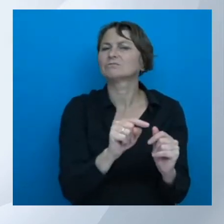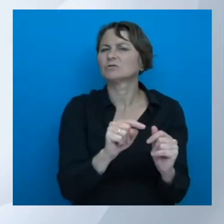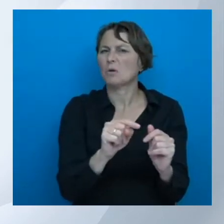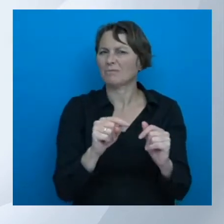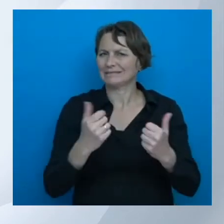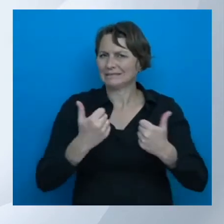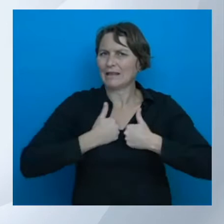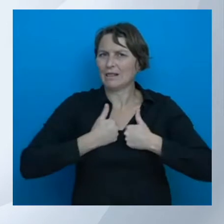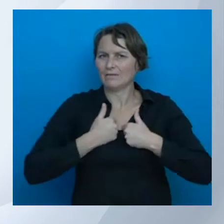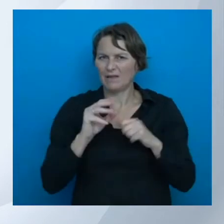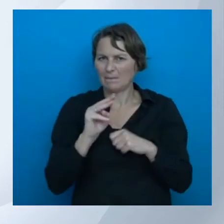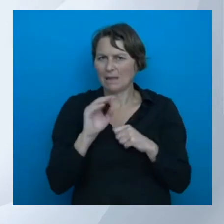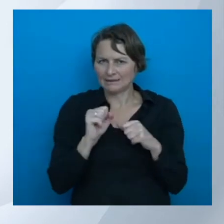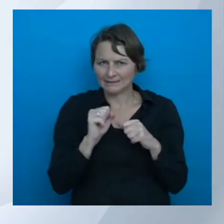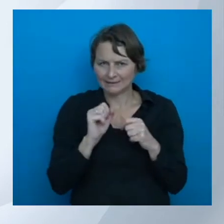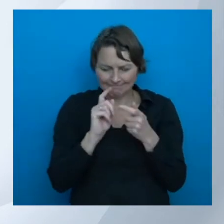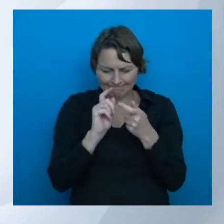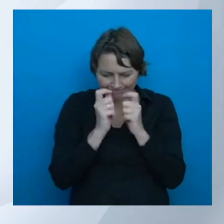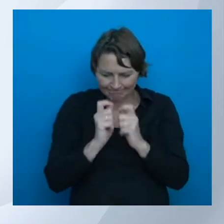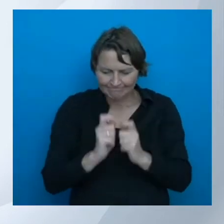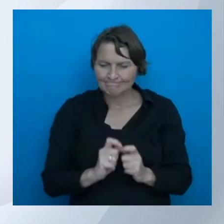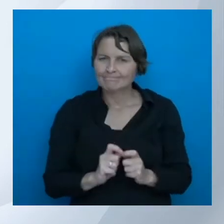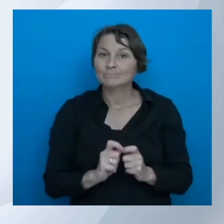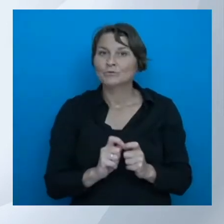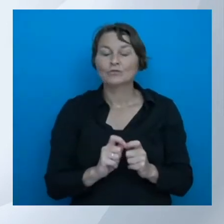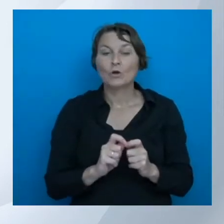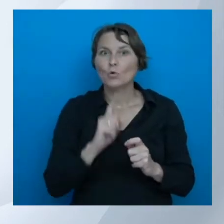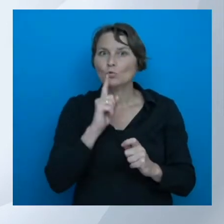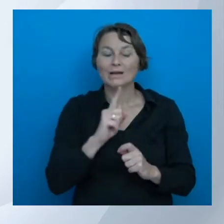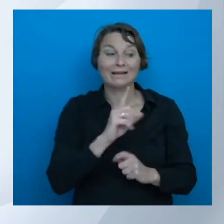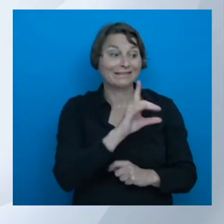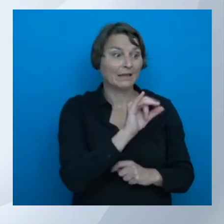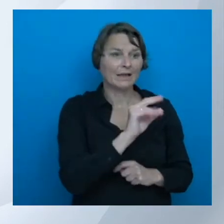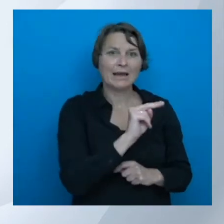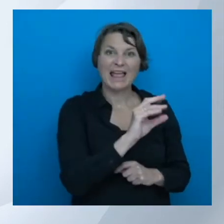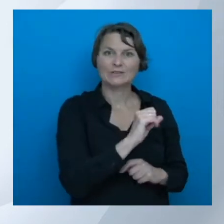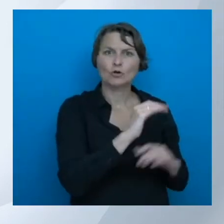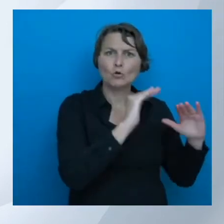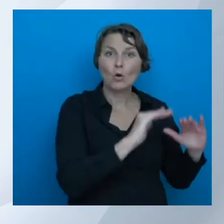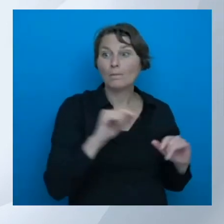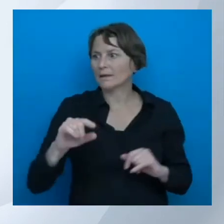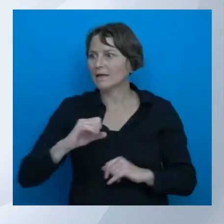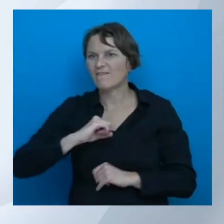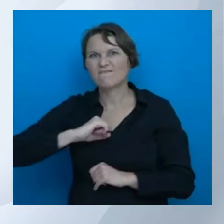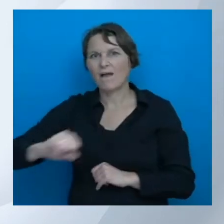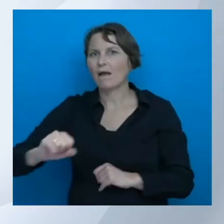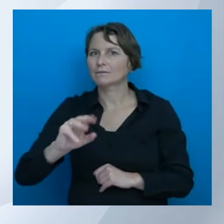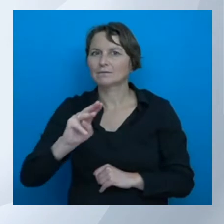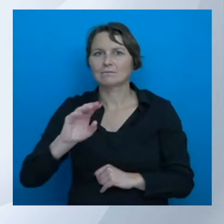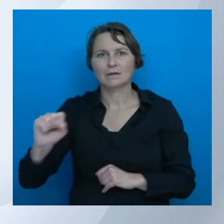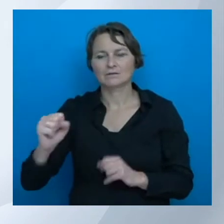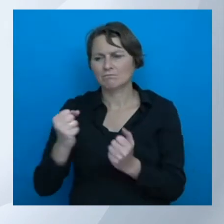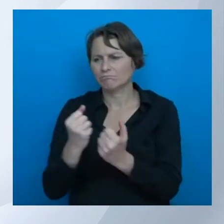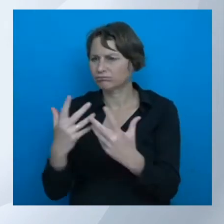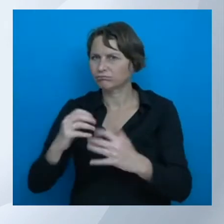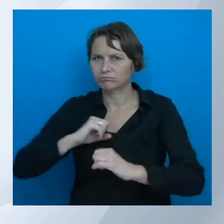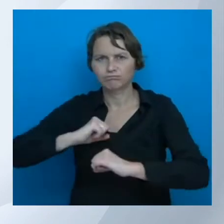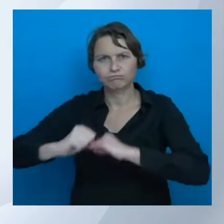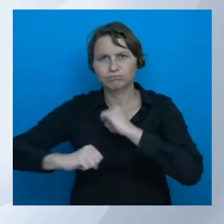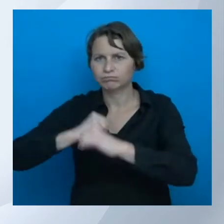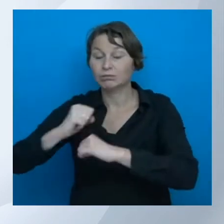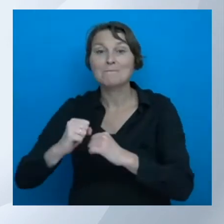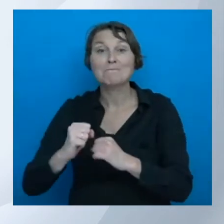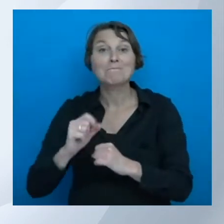a significant increase in kind of DNS performance, especially if you're dealing with Azure resources. But it gets better because